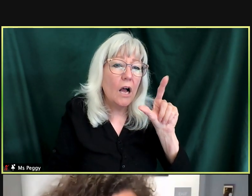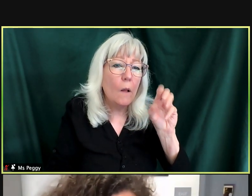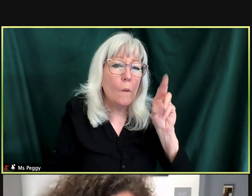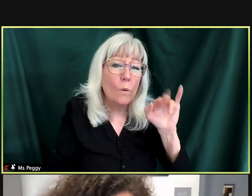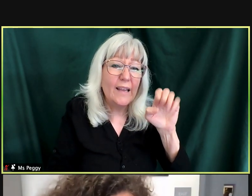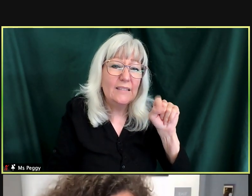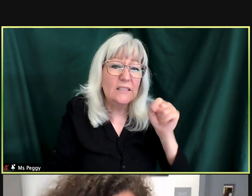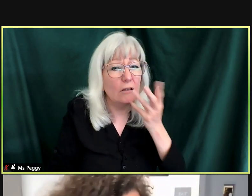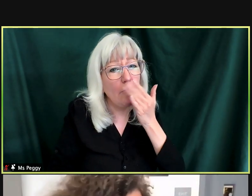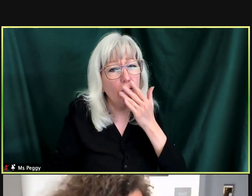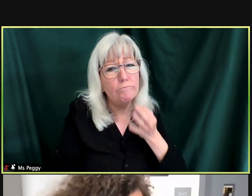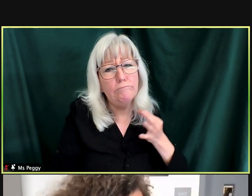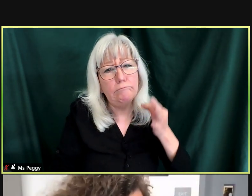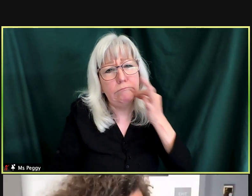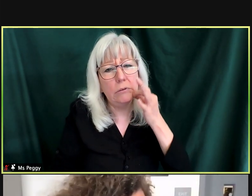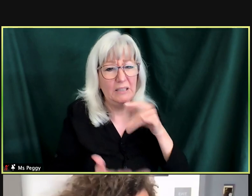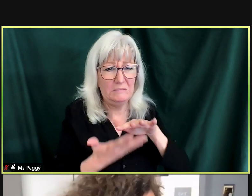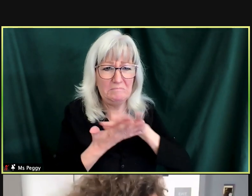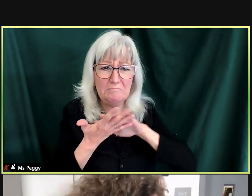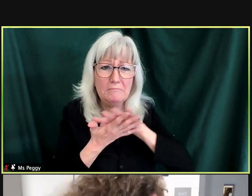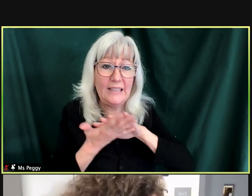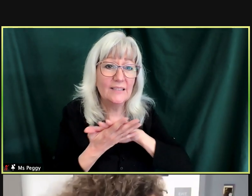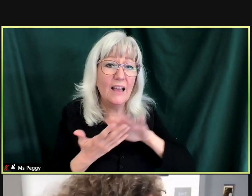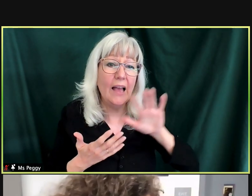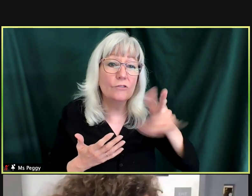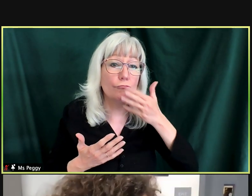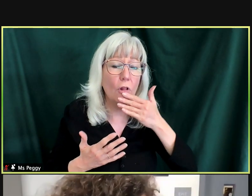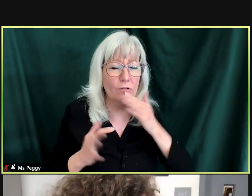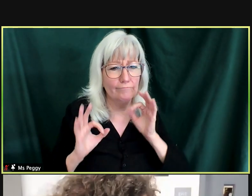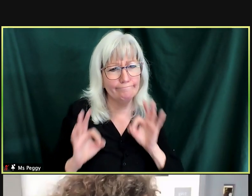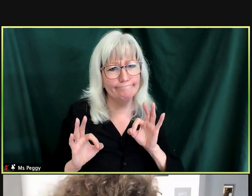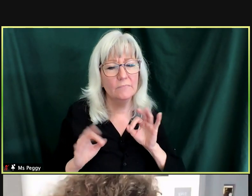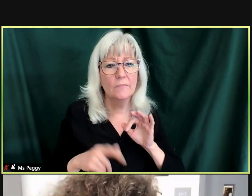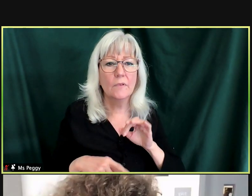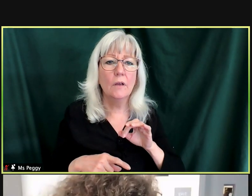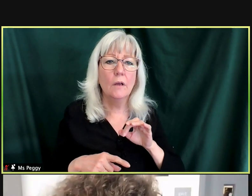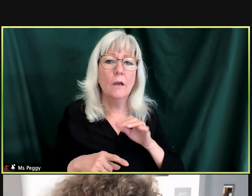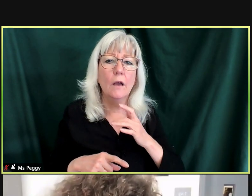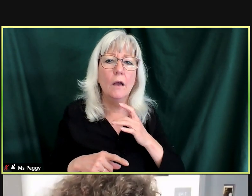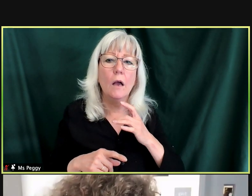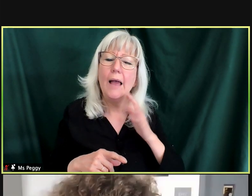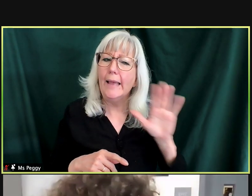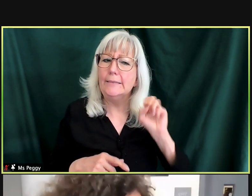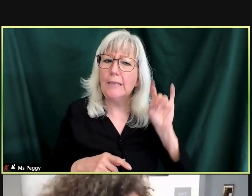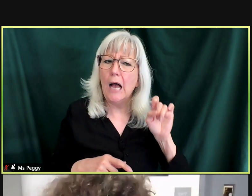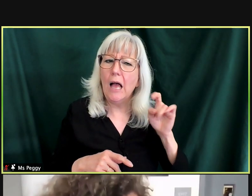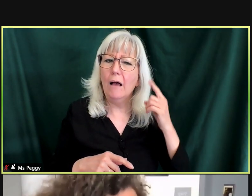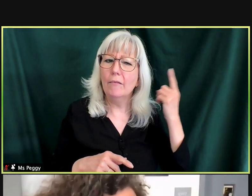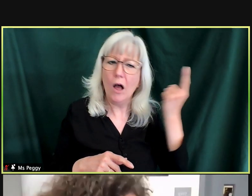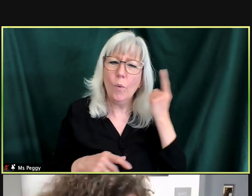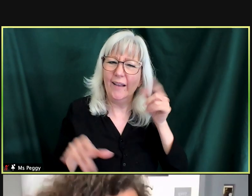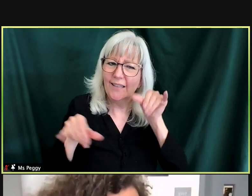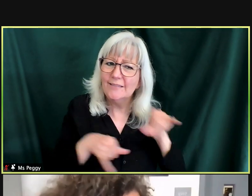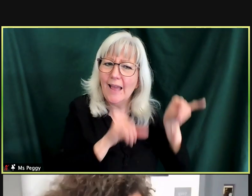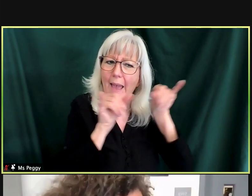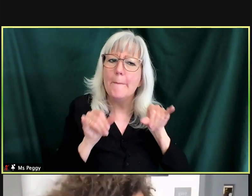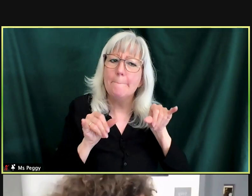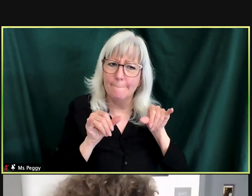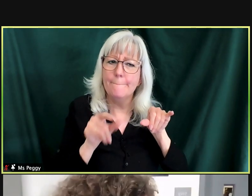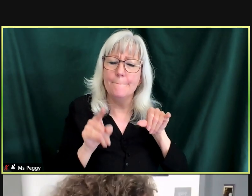colors. So he's almost always working in the same style with the dots and